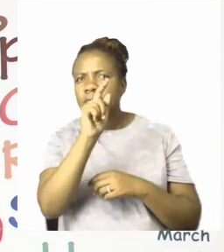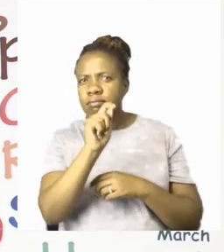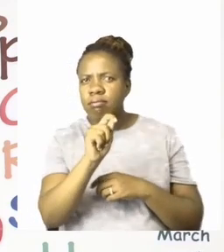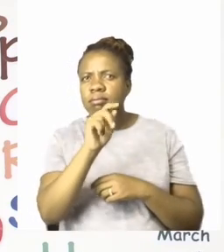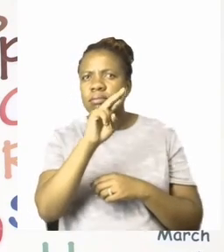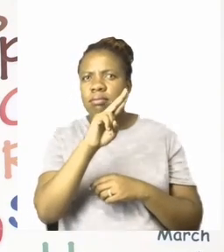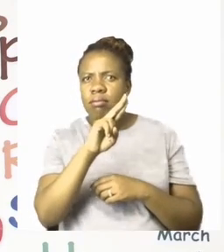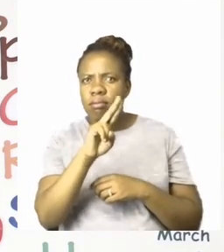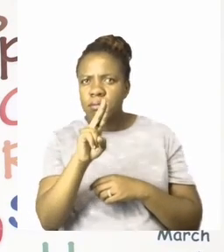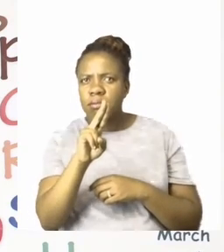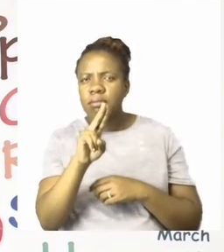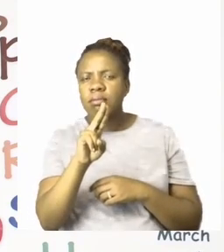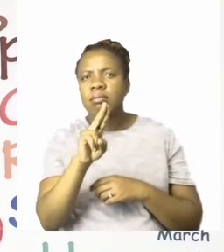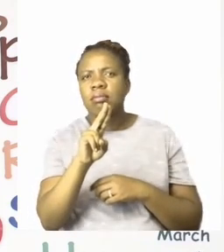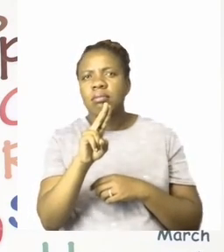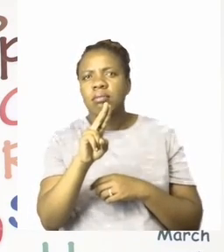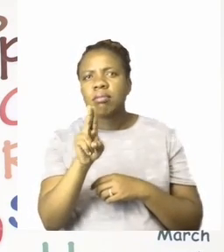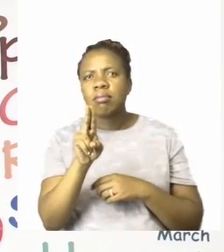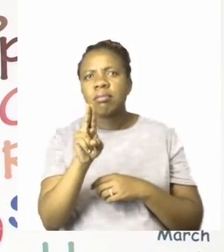the